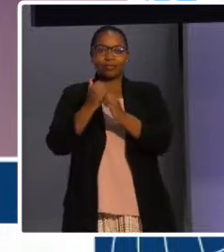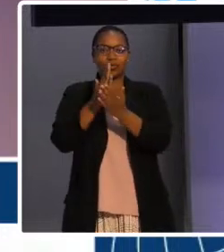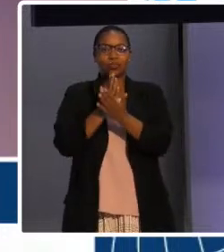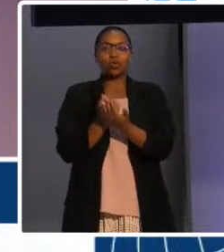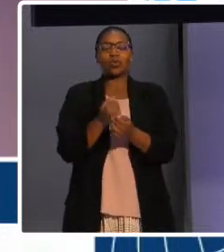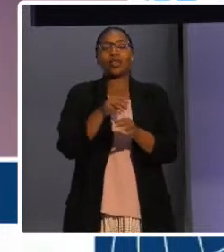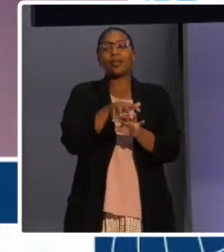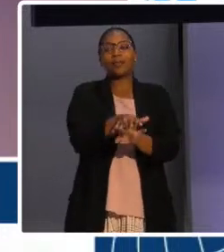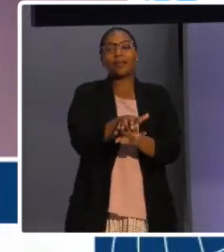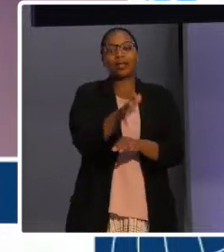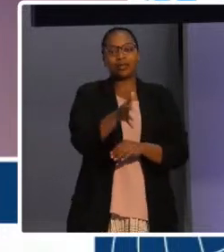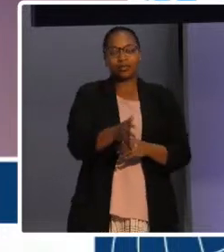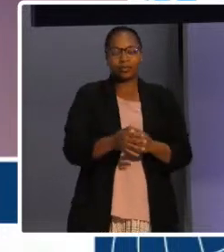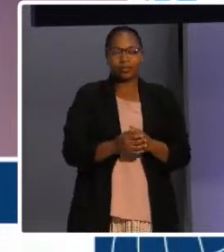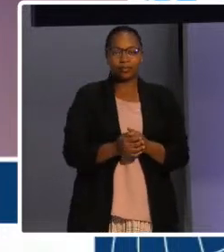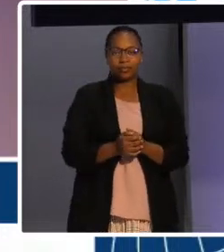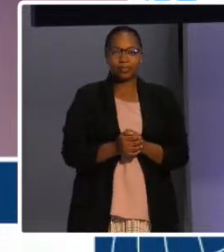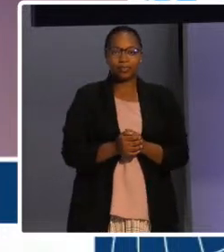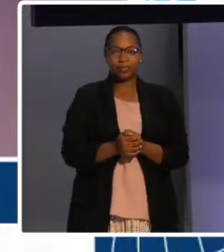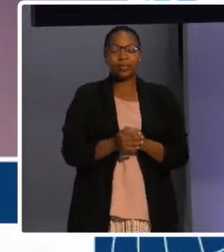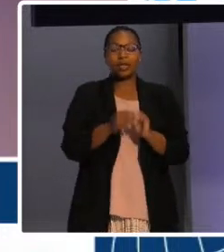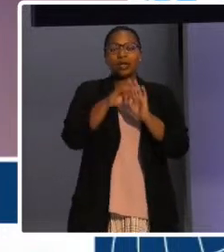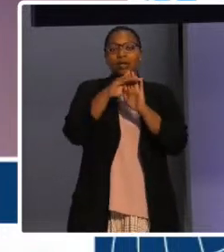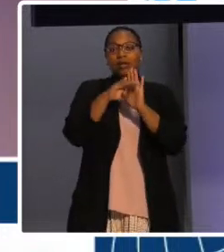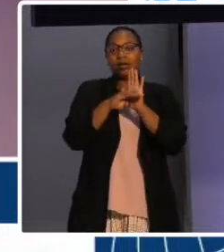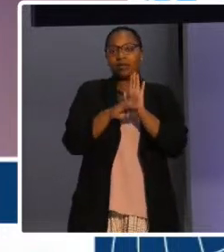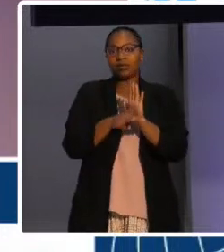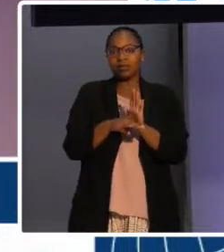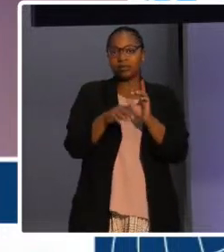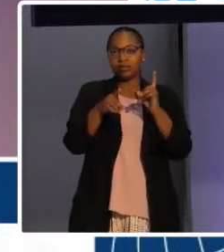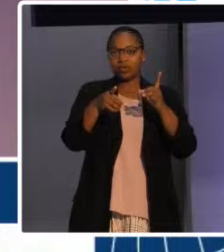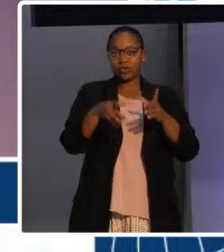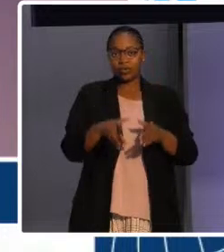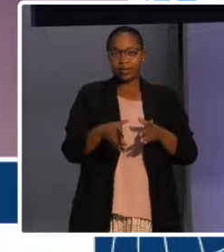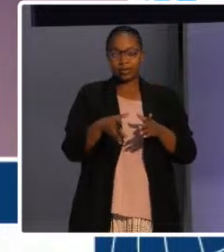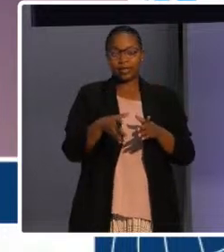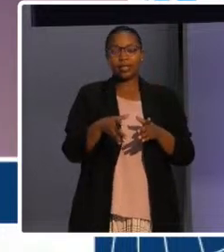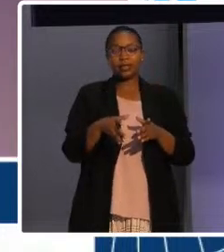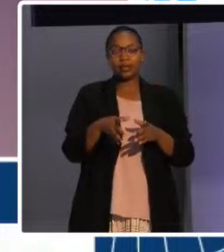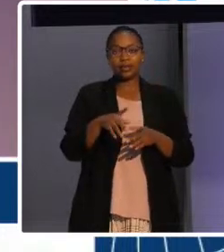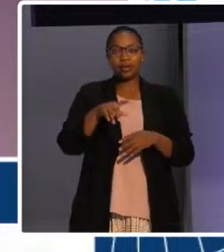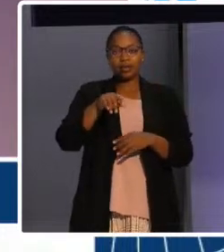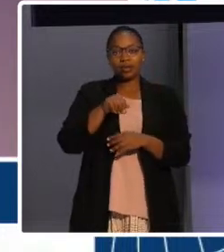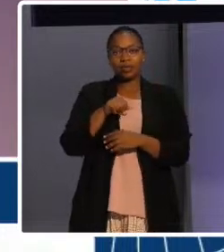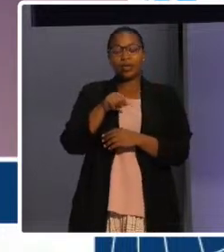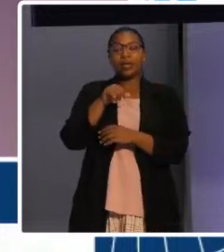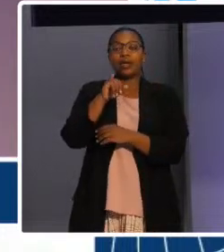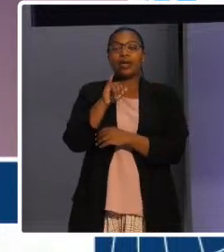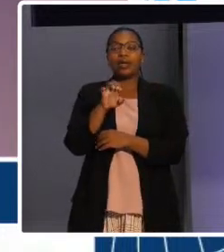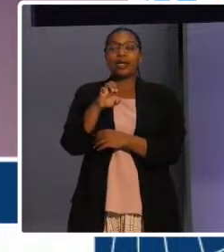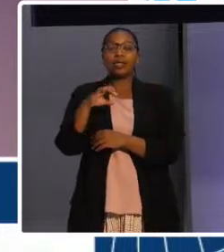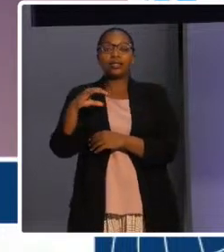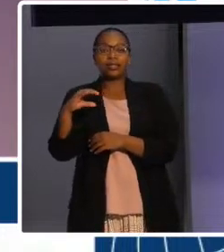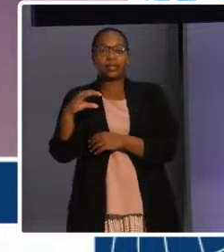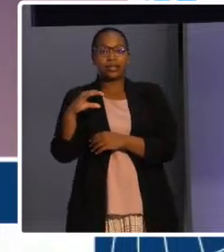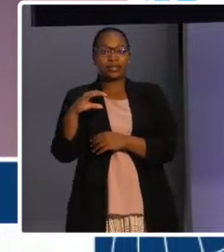Program Director, our Electoral Commission also assumes the